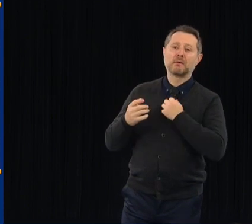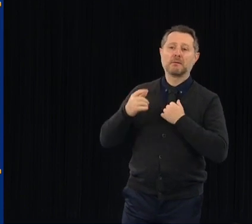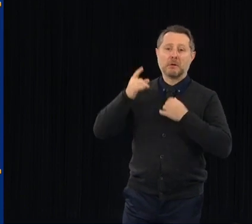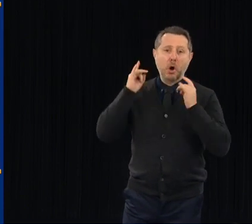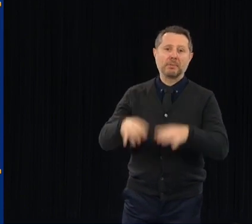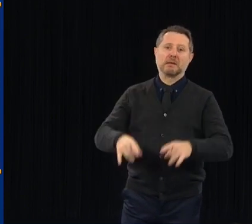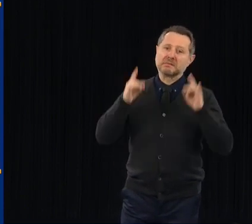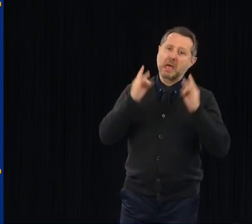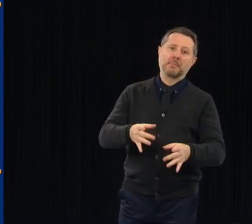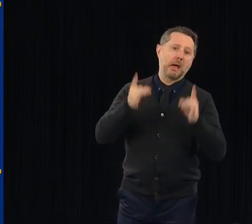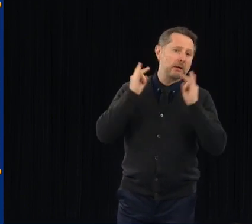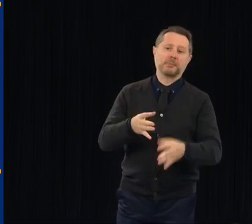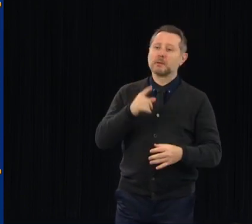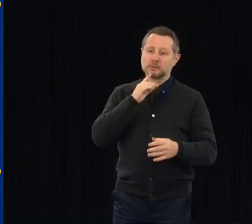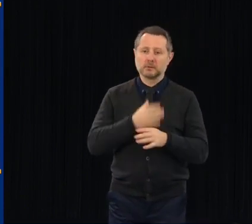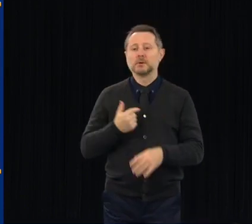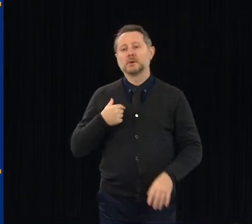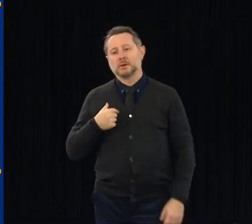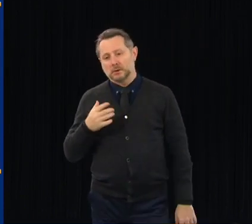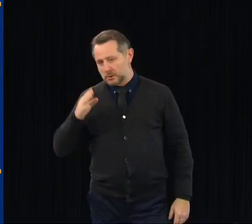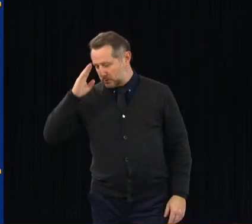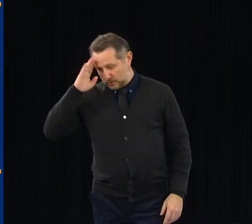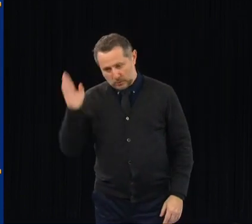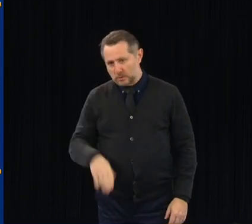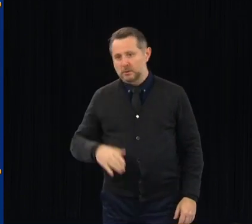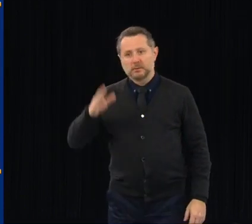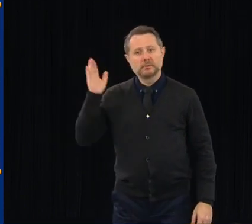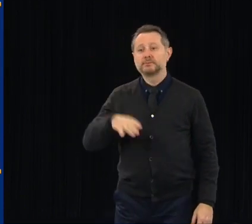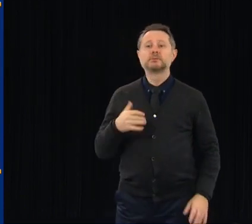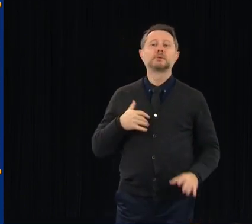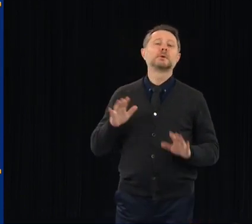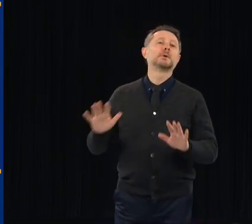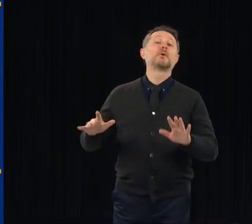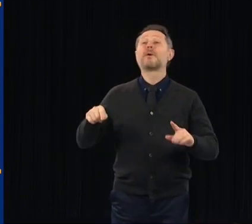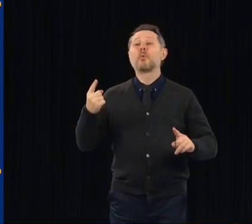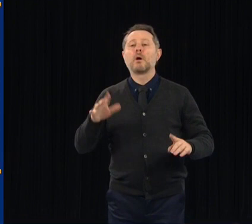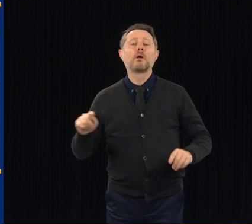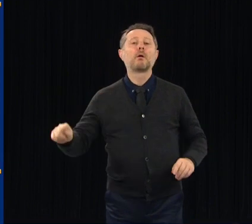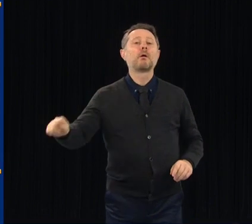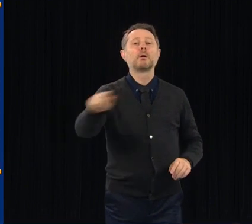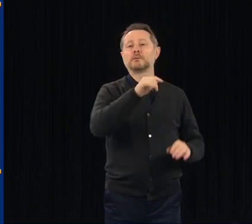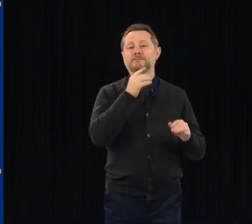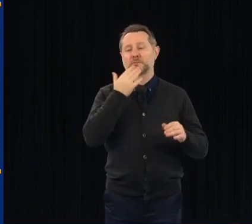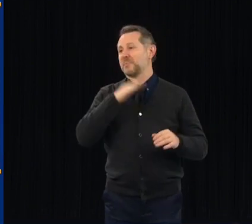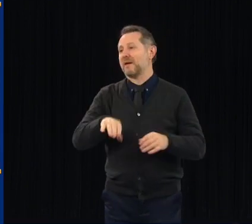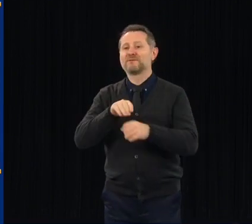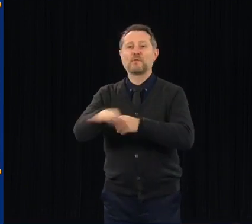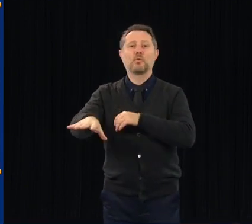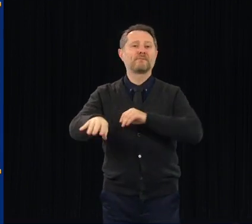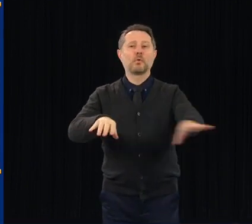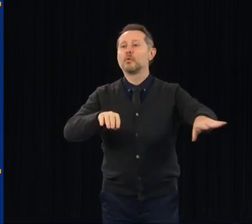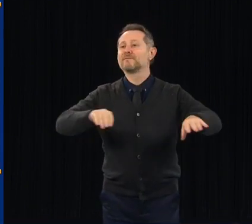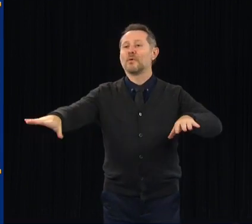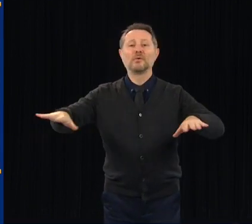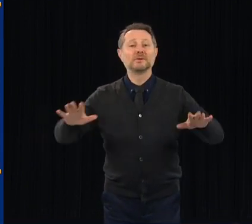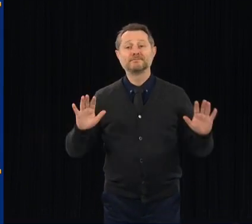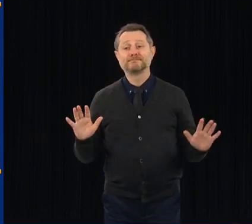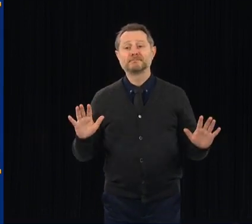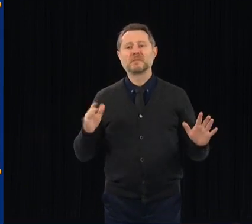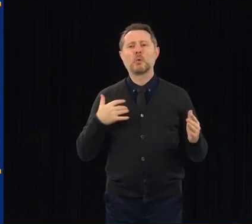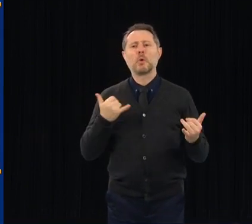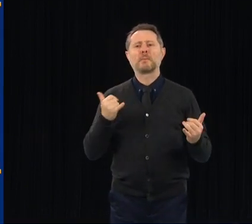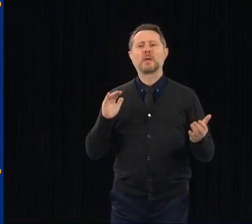been terrible for society, the economy, personally. But you know, let's look back at history,